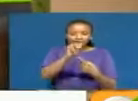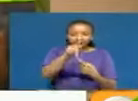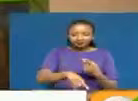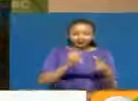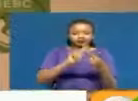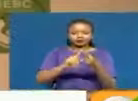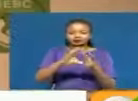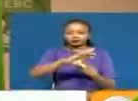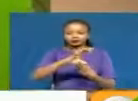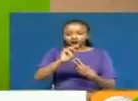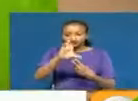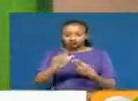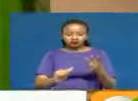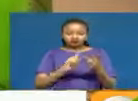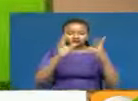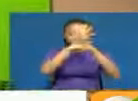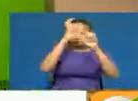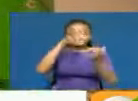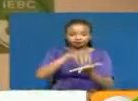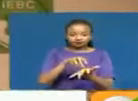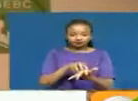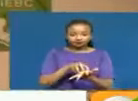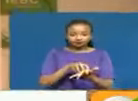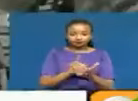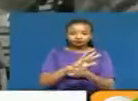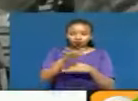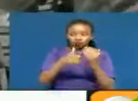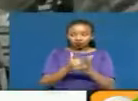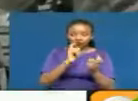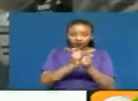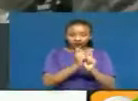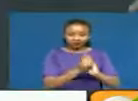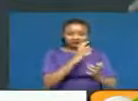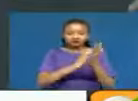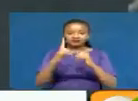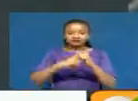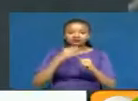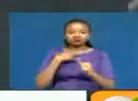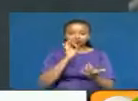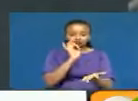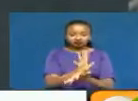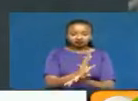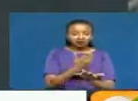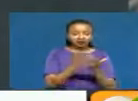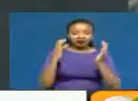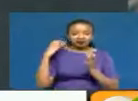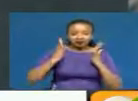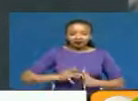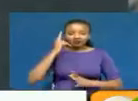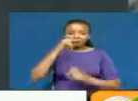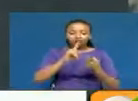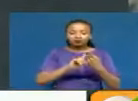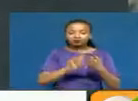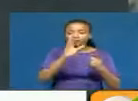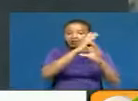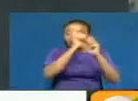and County Assemblies. The blanket amendment across the three Chapter 6 to disqualify a candidate for President, MP and